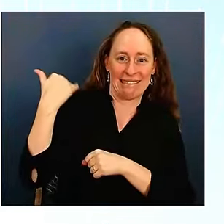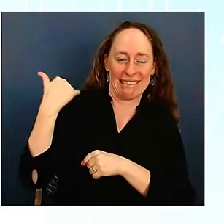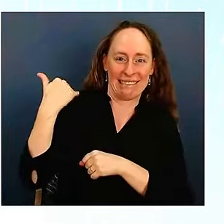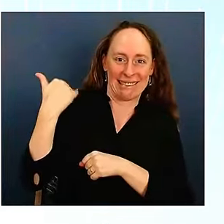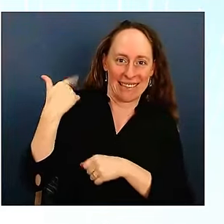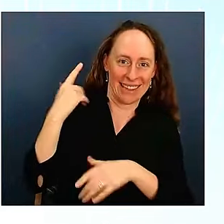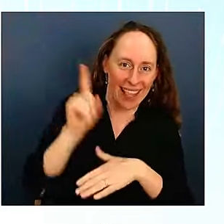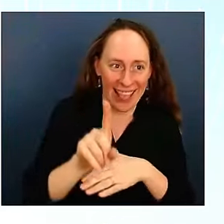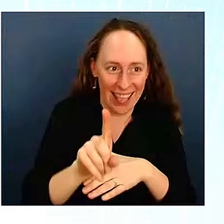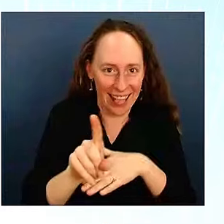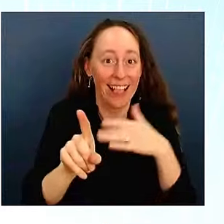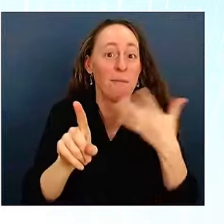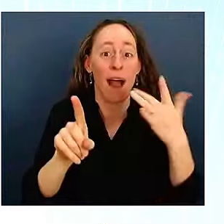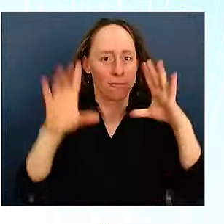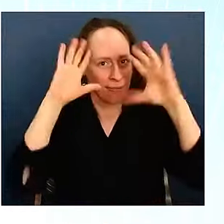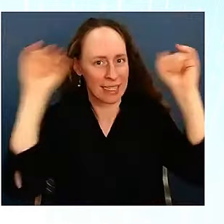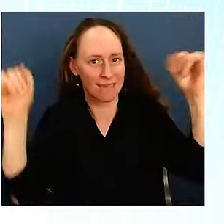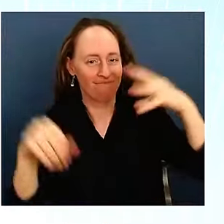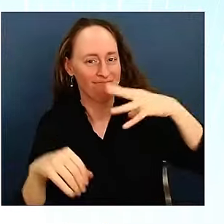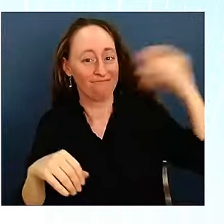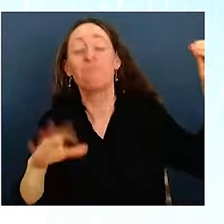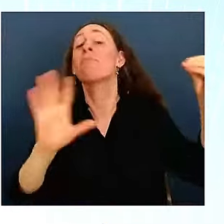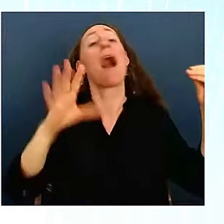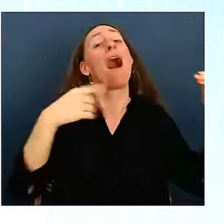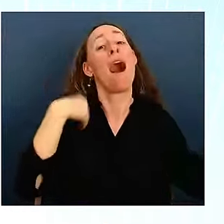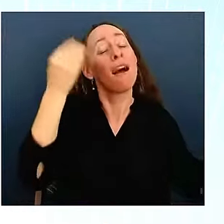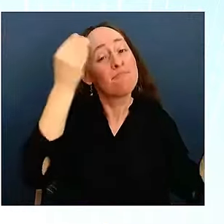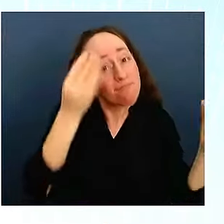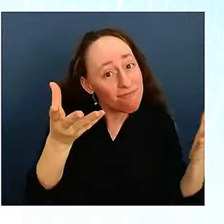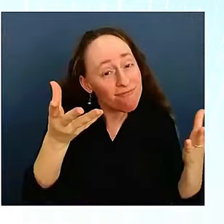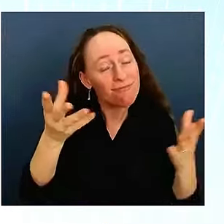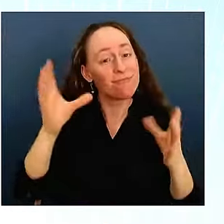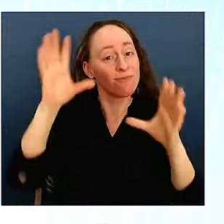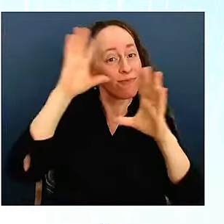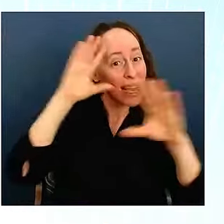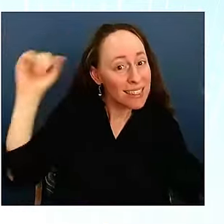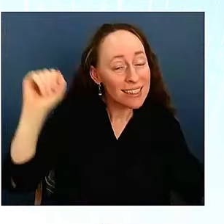Biden, First Lady, my wife, Vice President Harris,